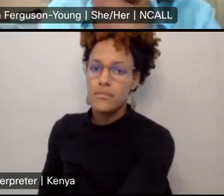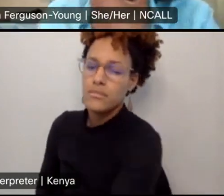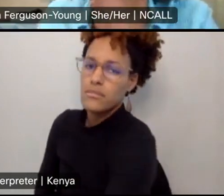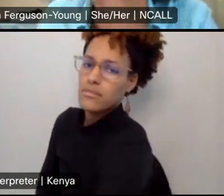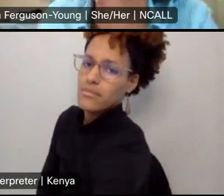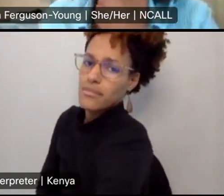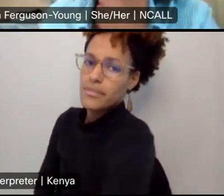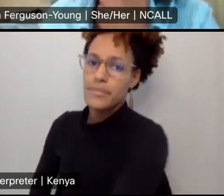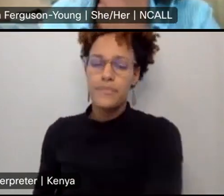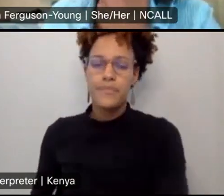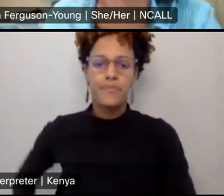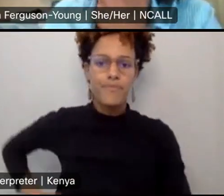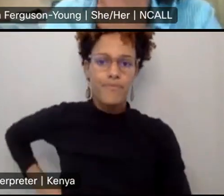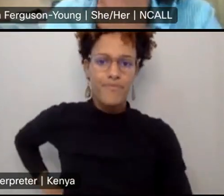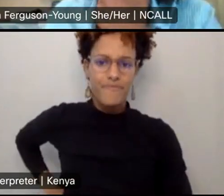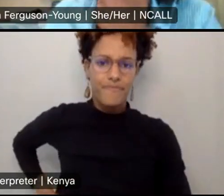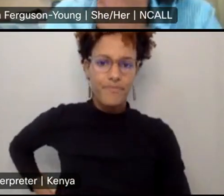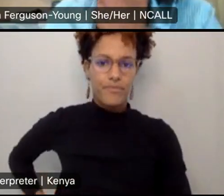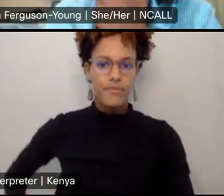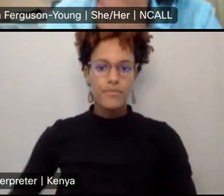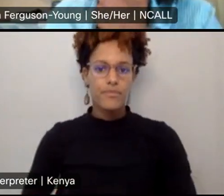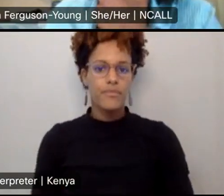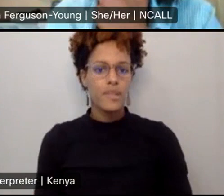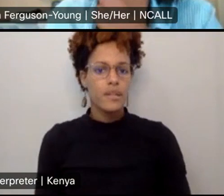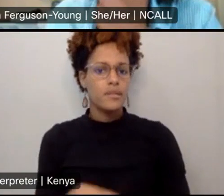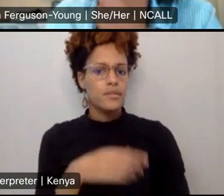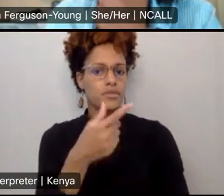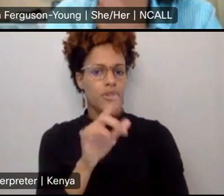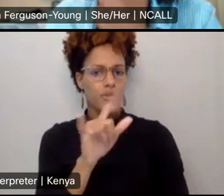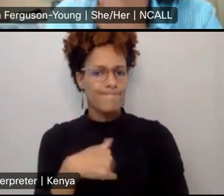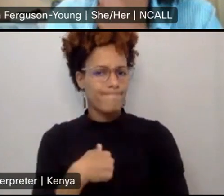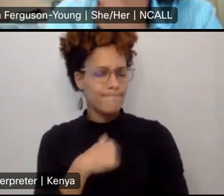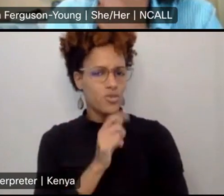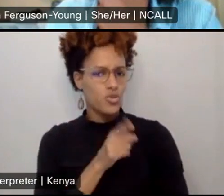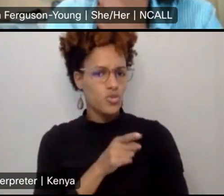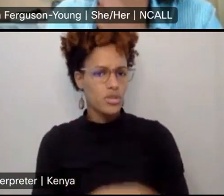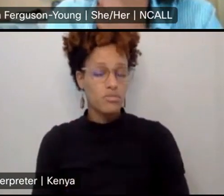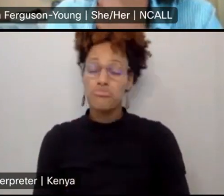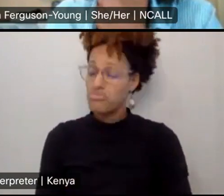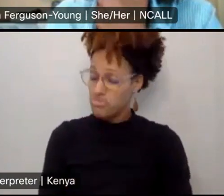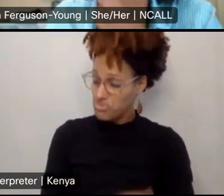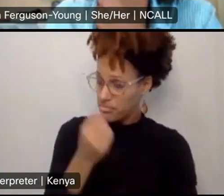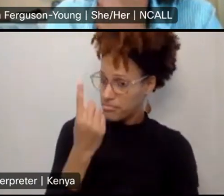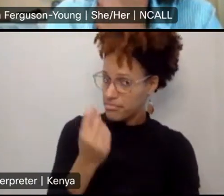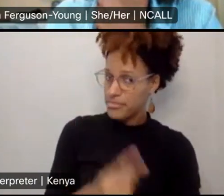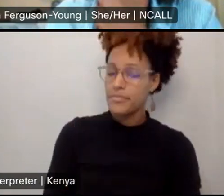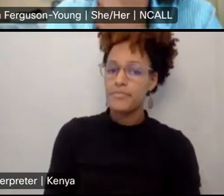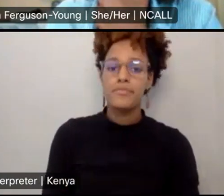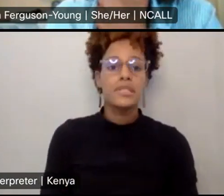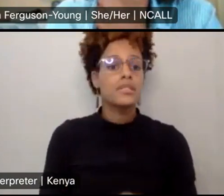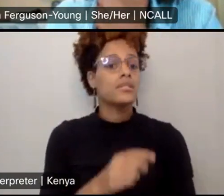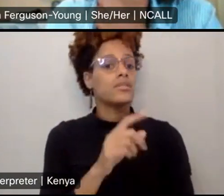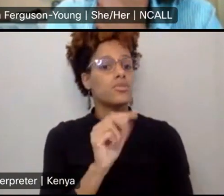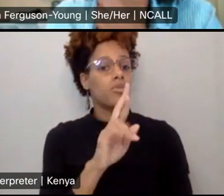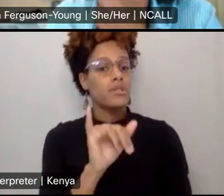I'm not sure, actually. That's fair. That's fair. Well, if you would like, we